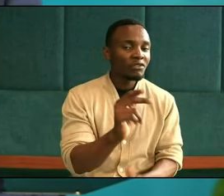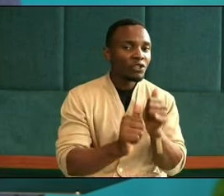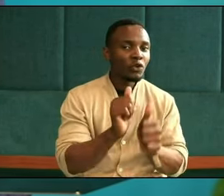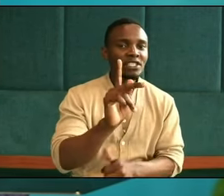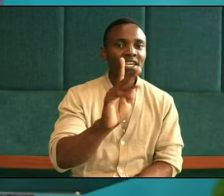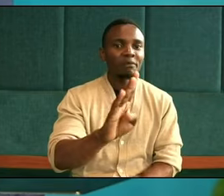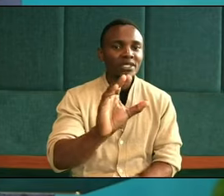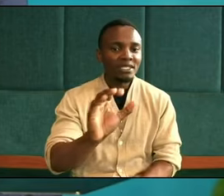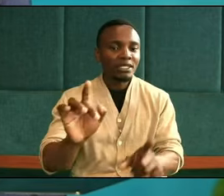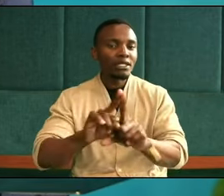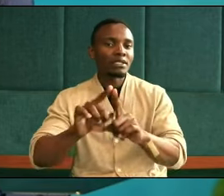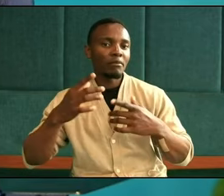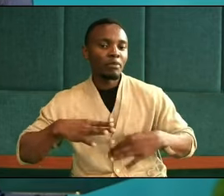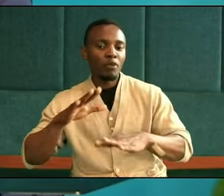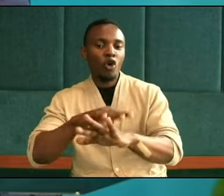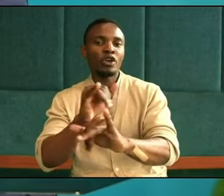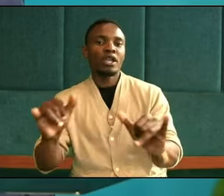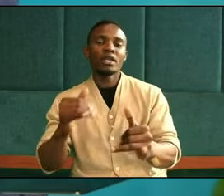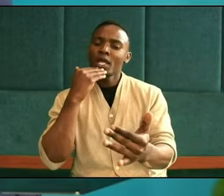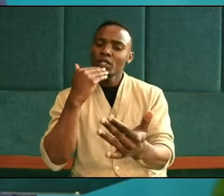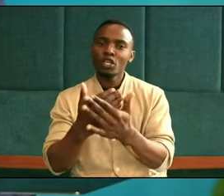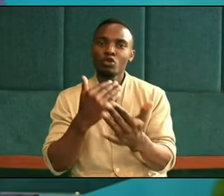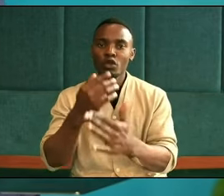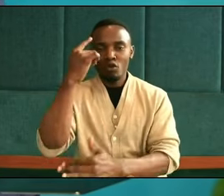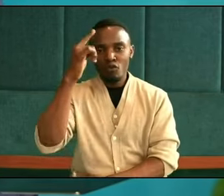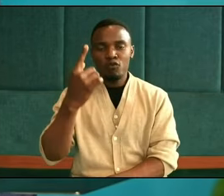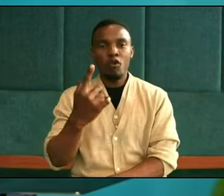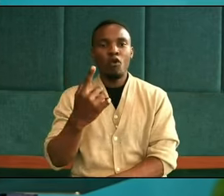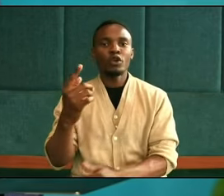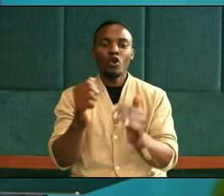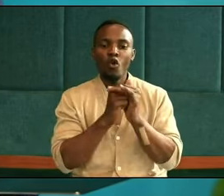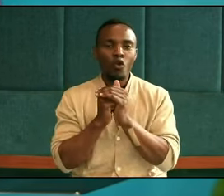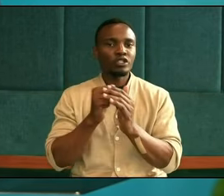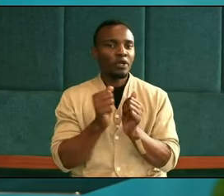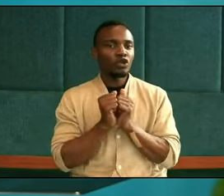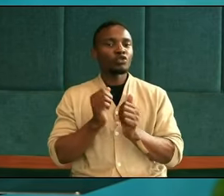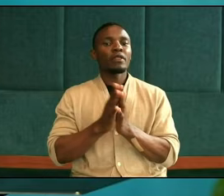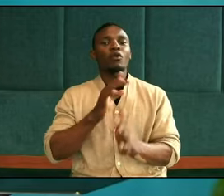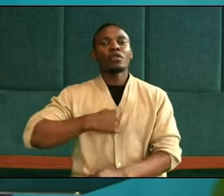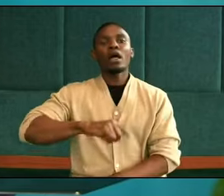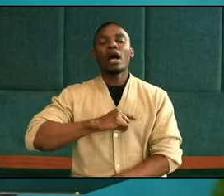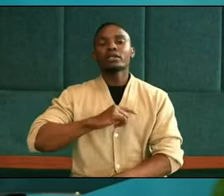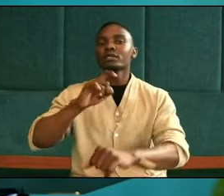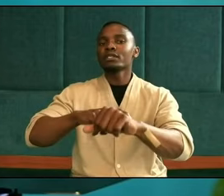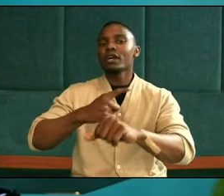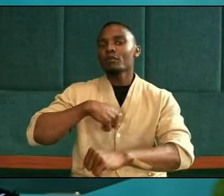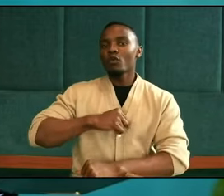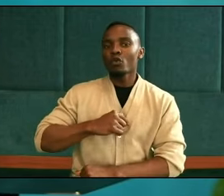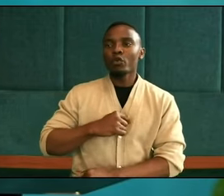joining us online. We are glad that we can be able to worship together as we worship the Lord in the beauty of His